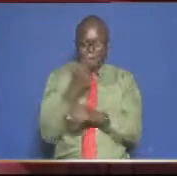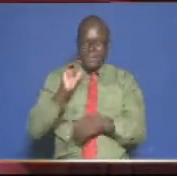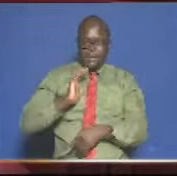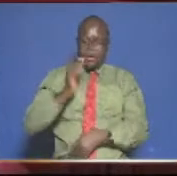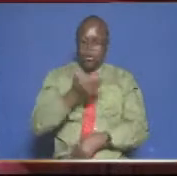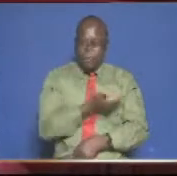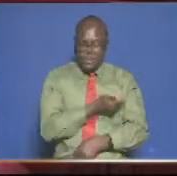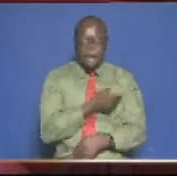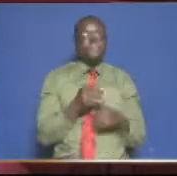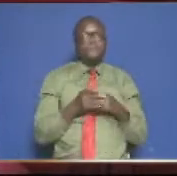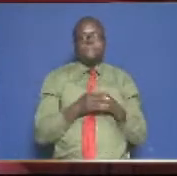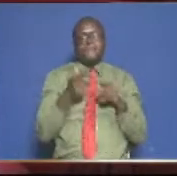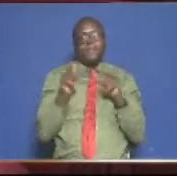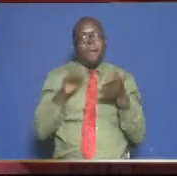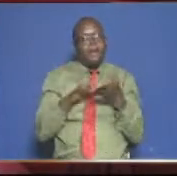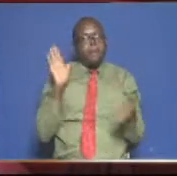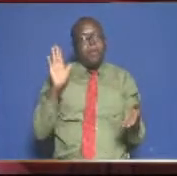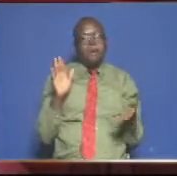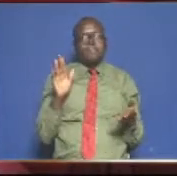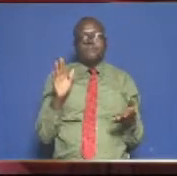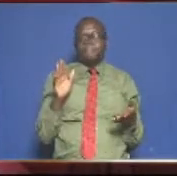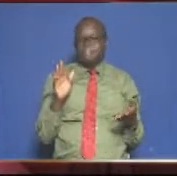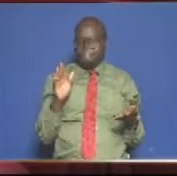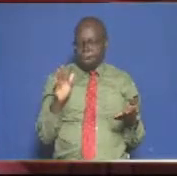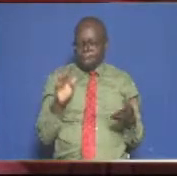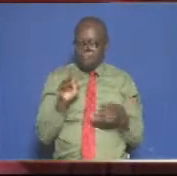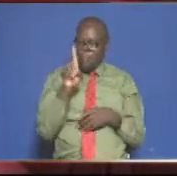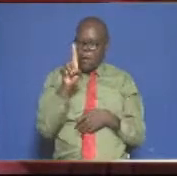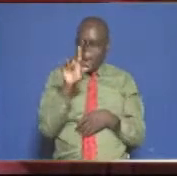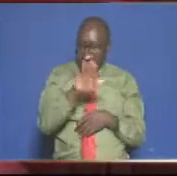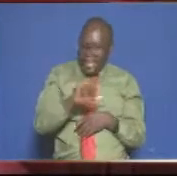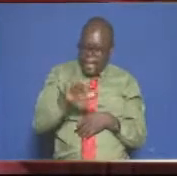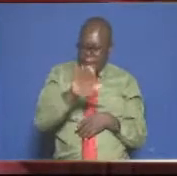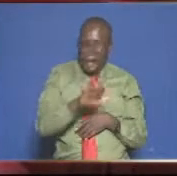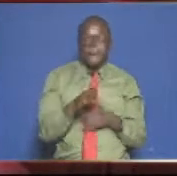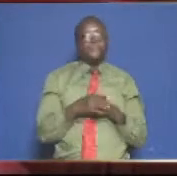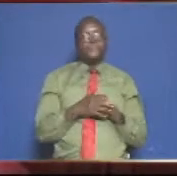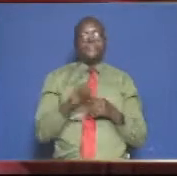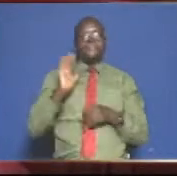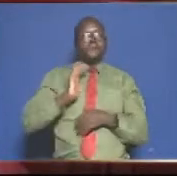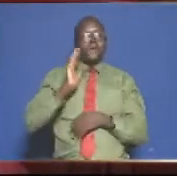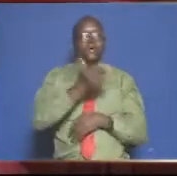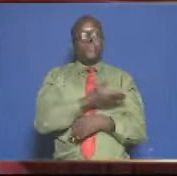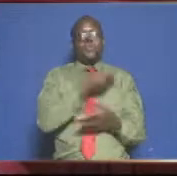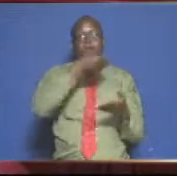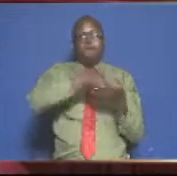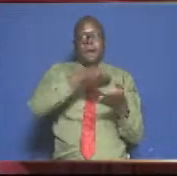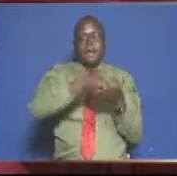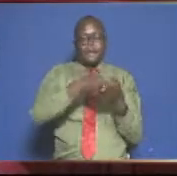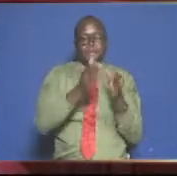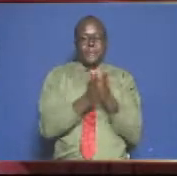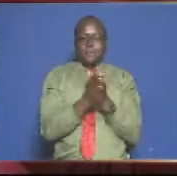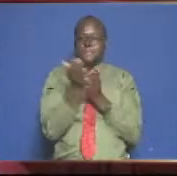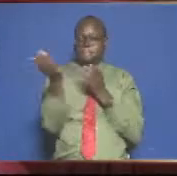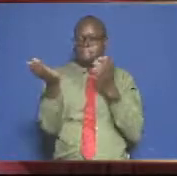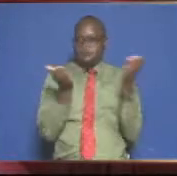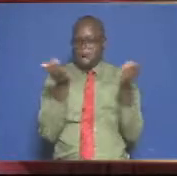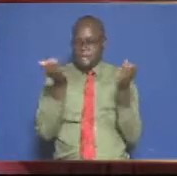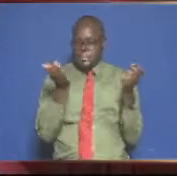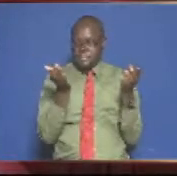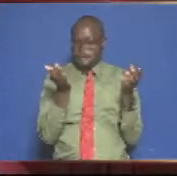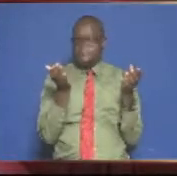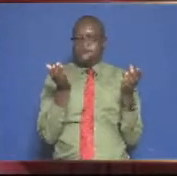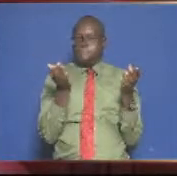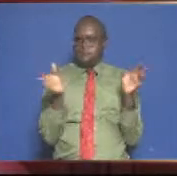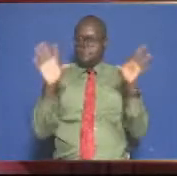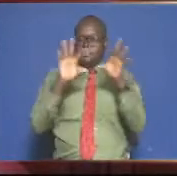committees, but more particularly I want to single out the Departmental Committee on Finance and Trade. He also served in the